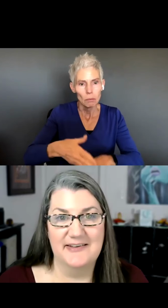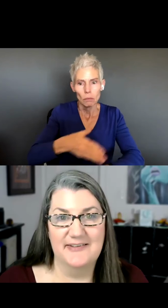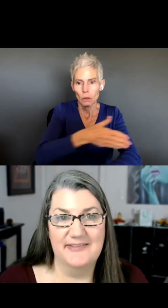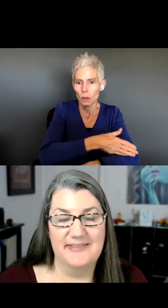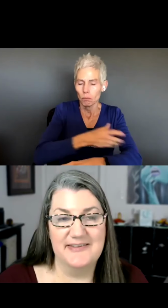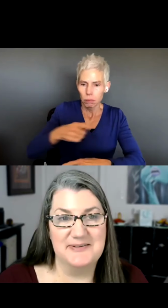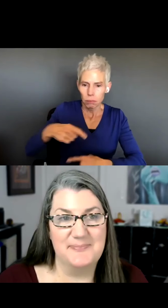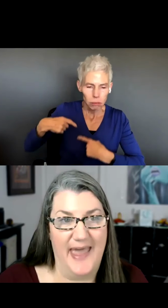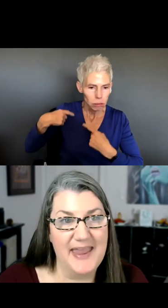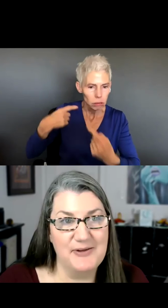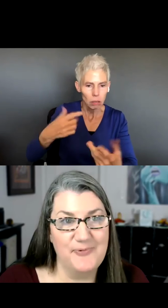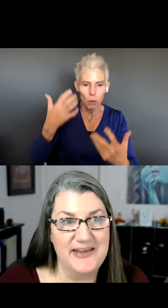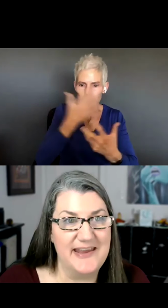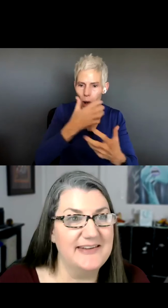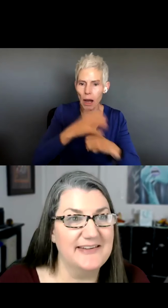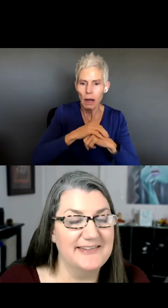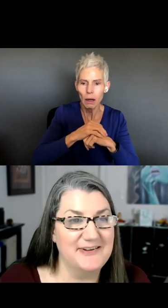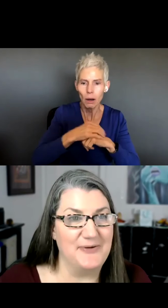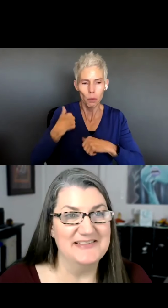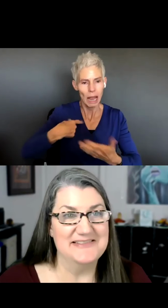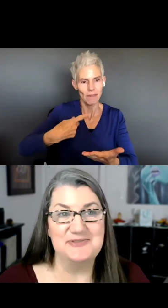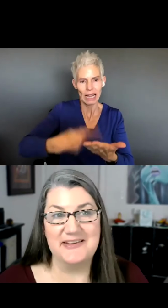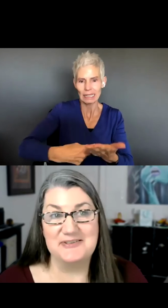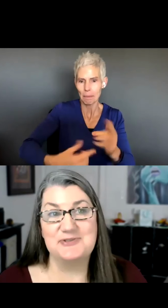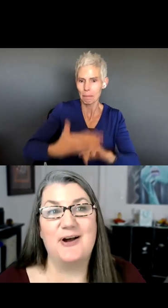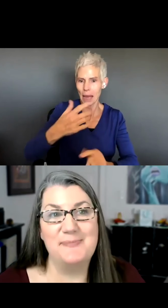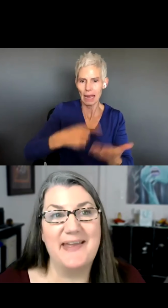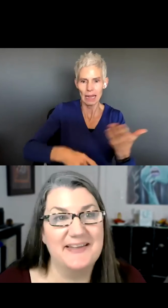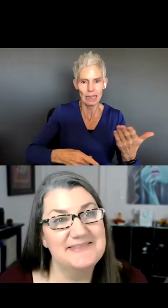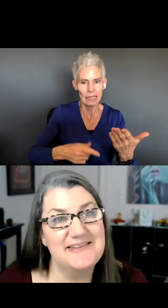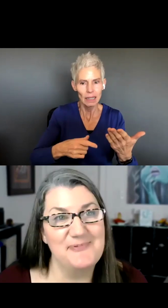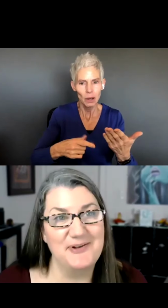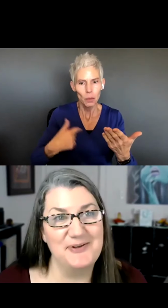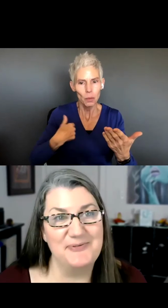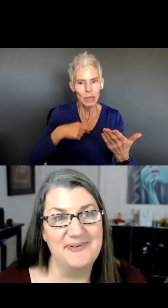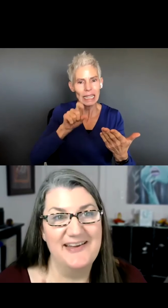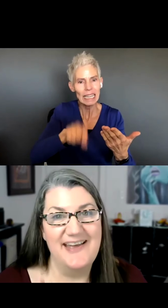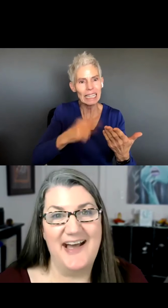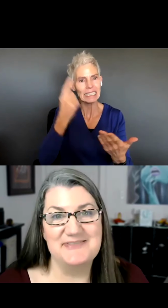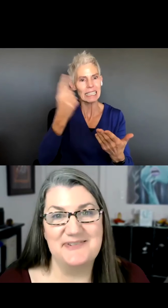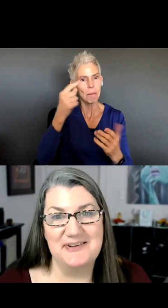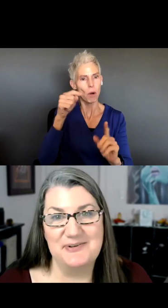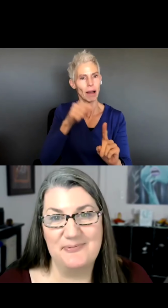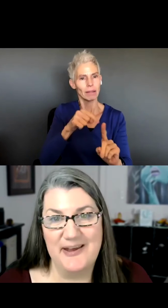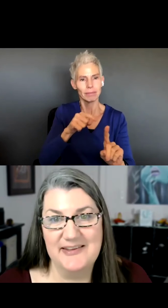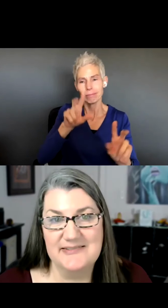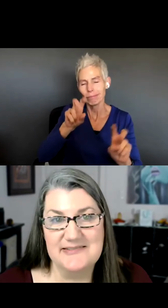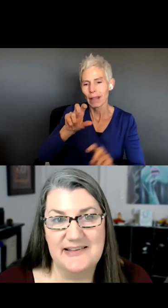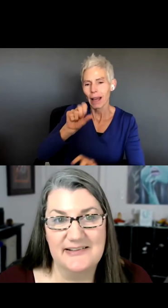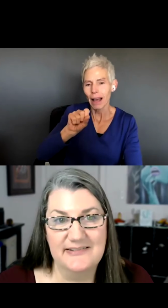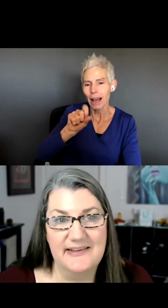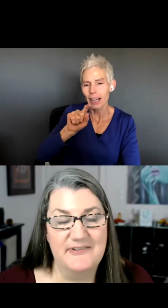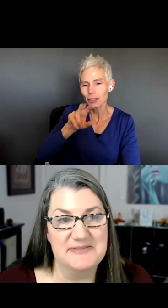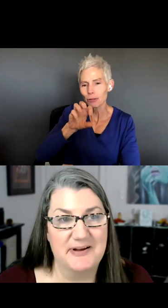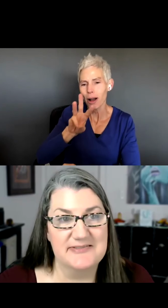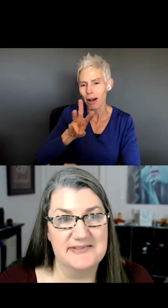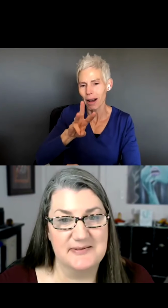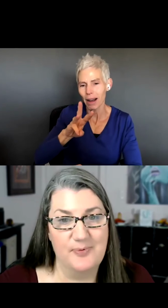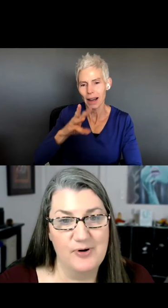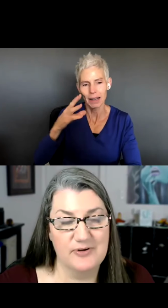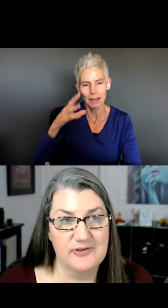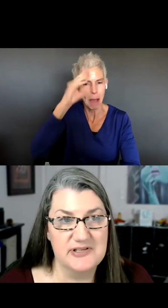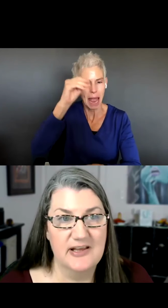having the debate, we needed, essentially a straw man, someone who actually agrees that lived